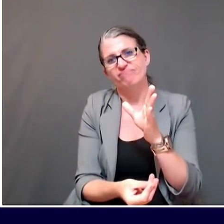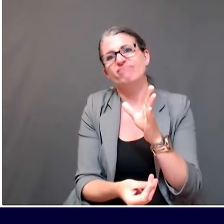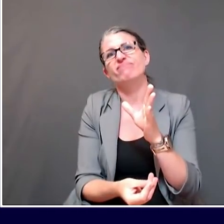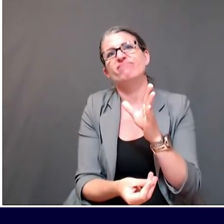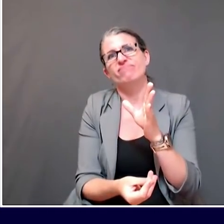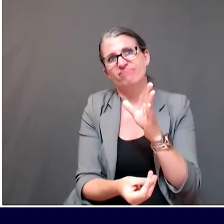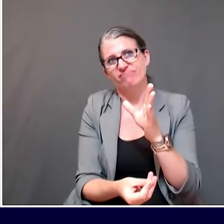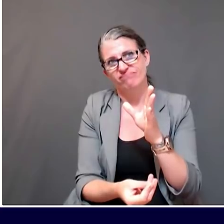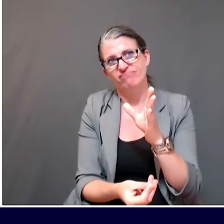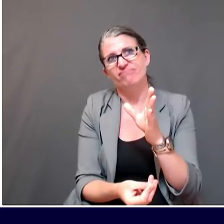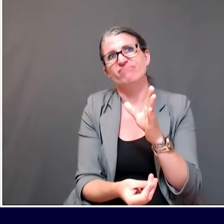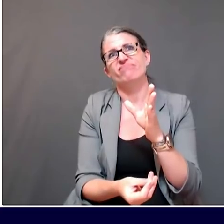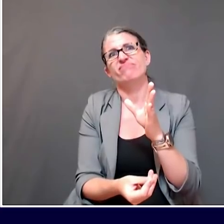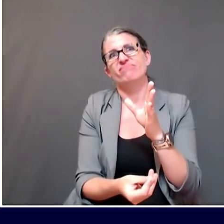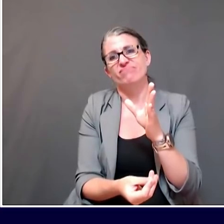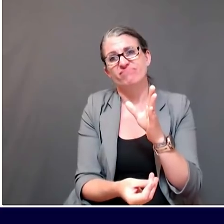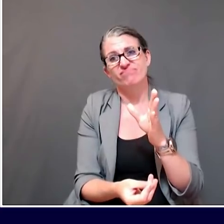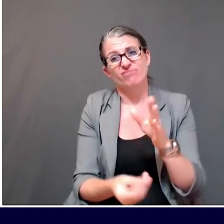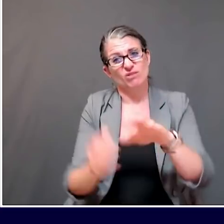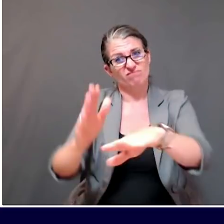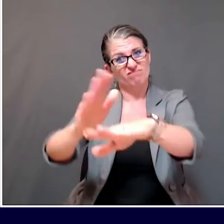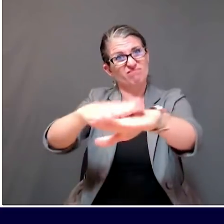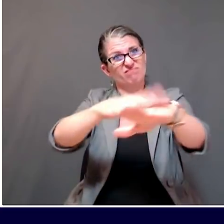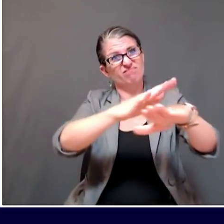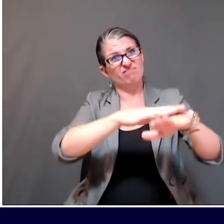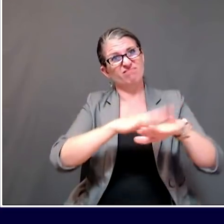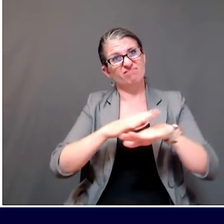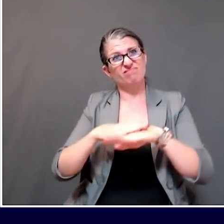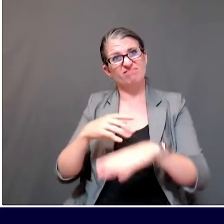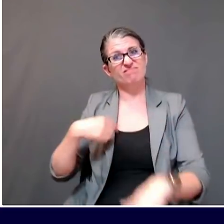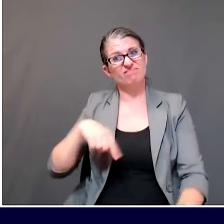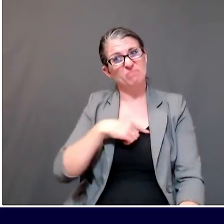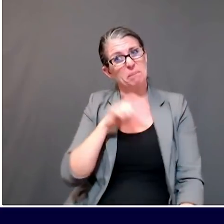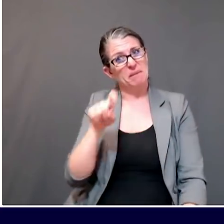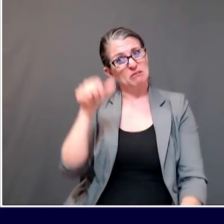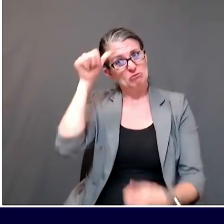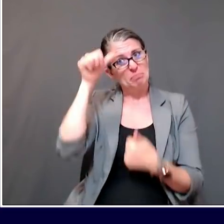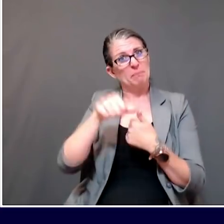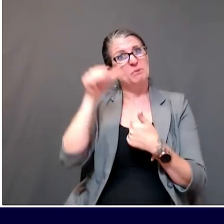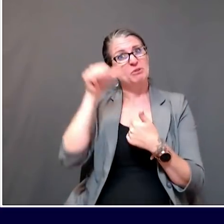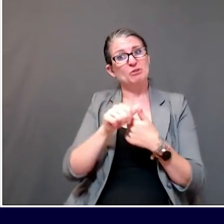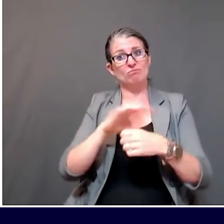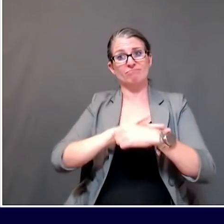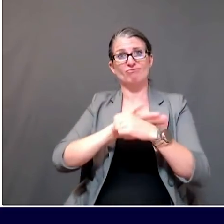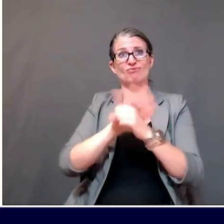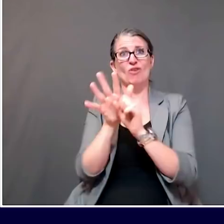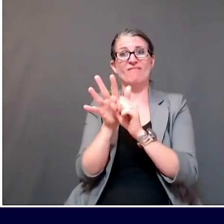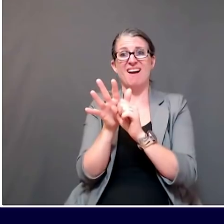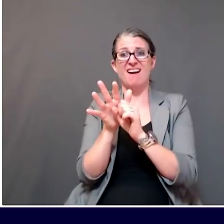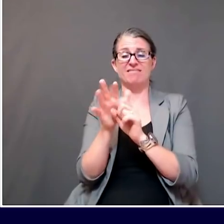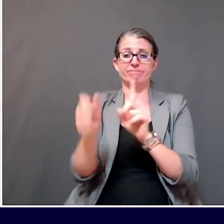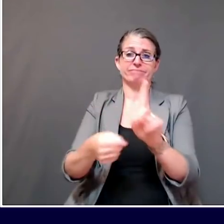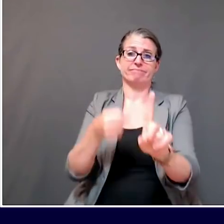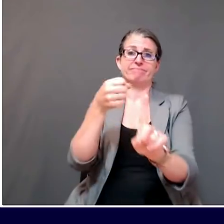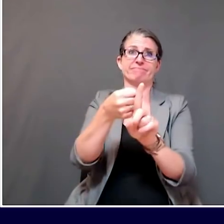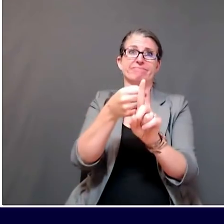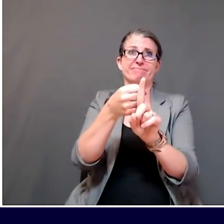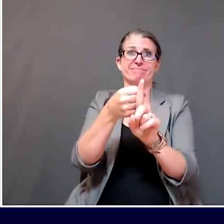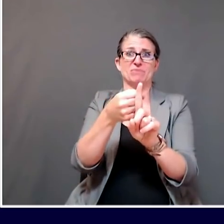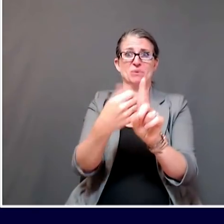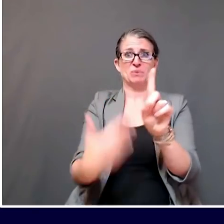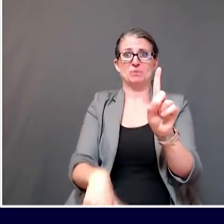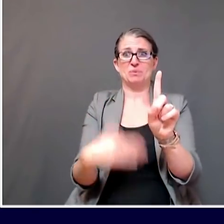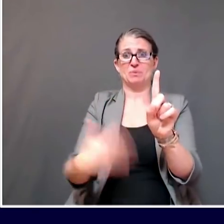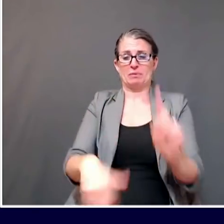this is that it's a reminder for all of us that COVID-19 can affect even younger folks.